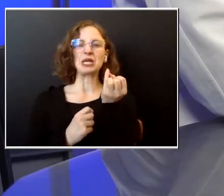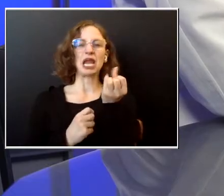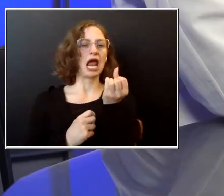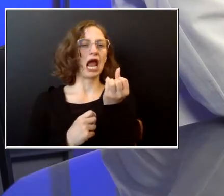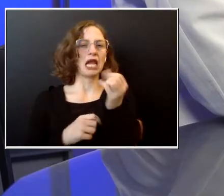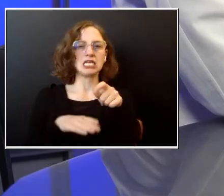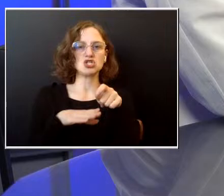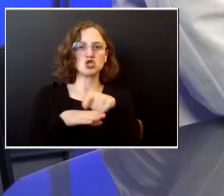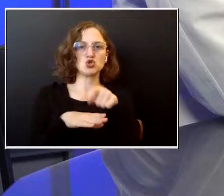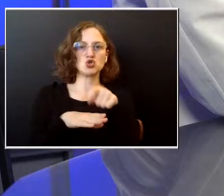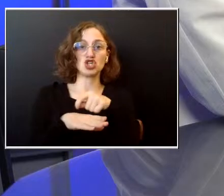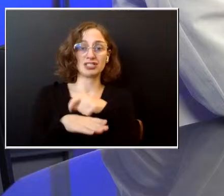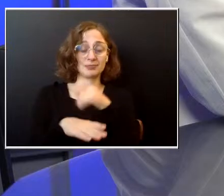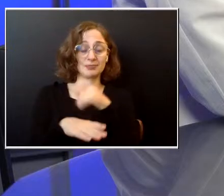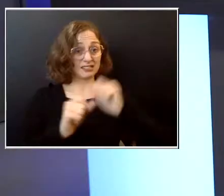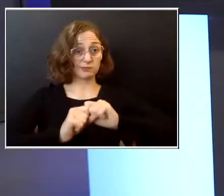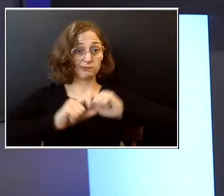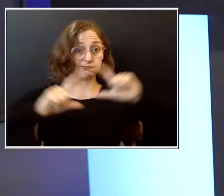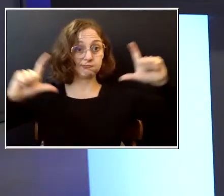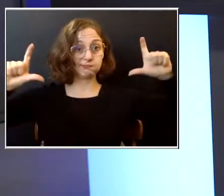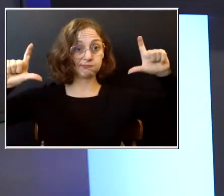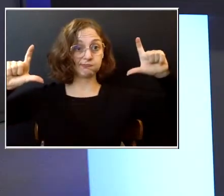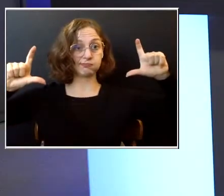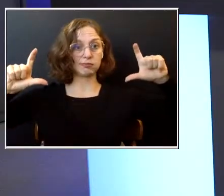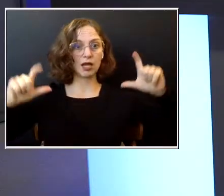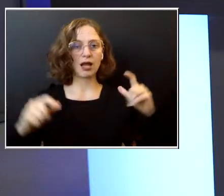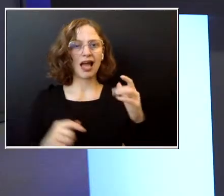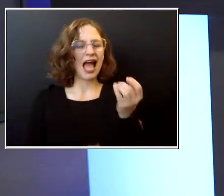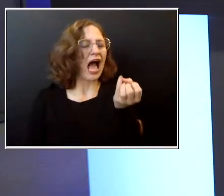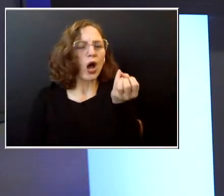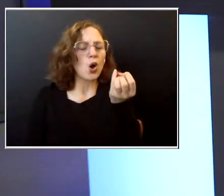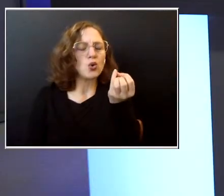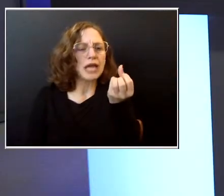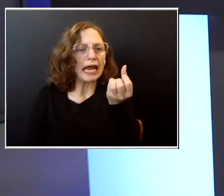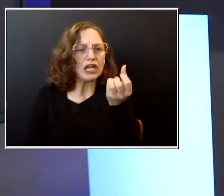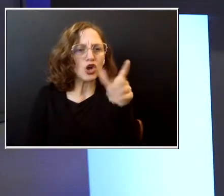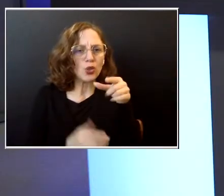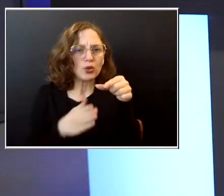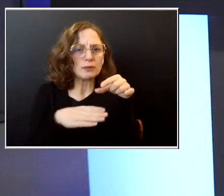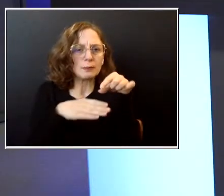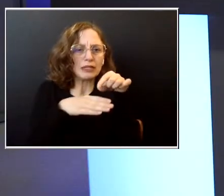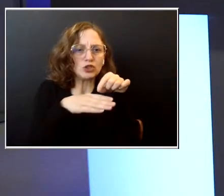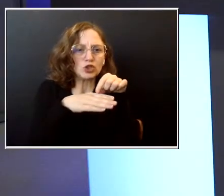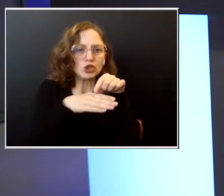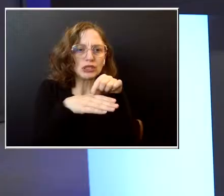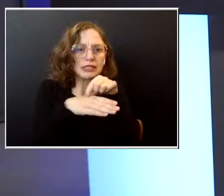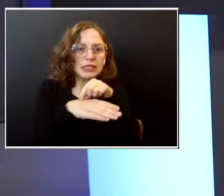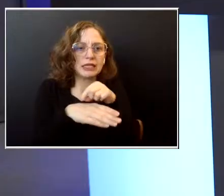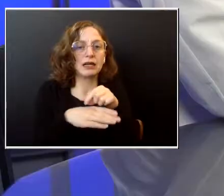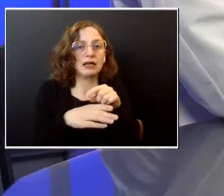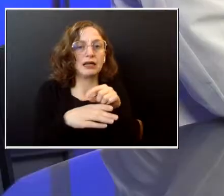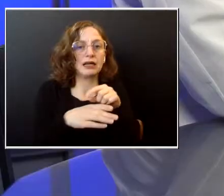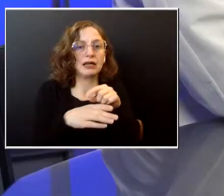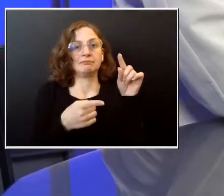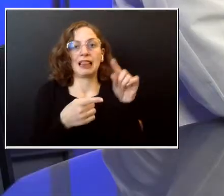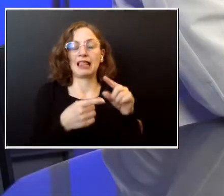on a jumbo screen. So how tiny are those pinchers? They're less than a millimeter. The blood vessel that